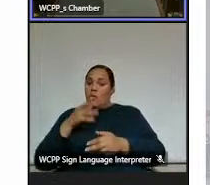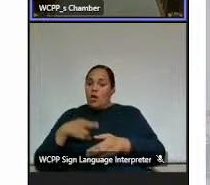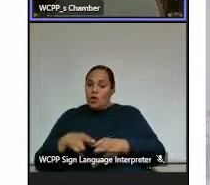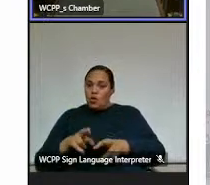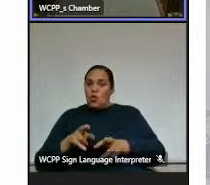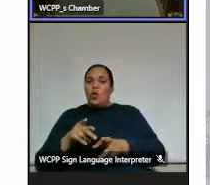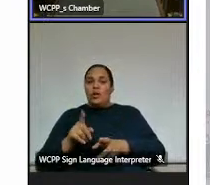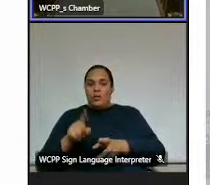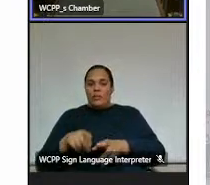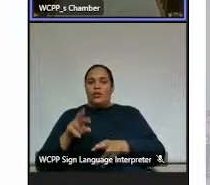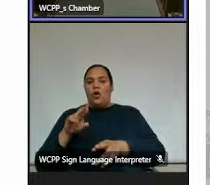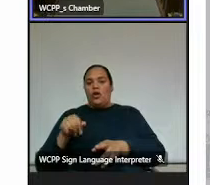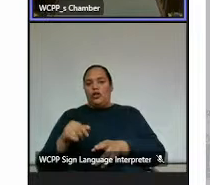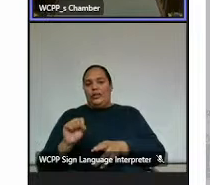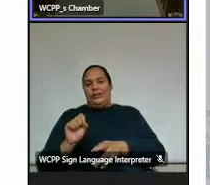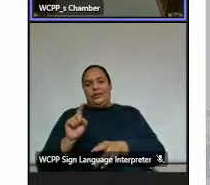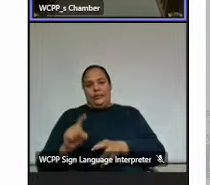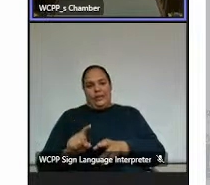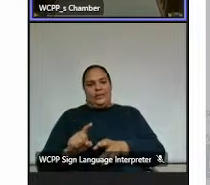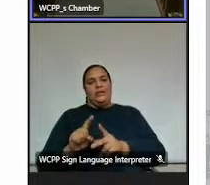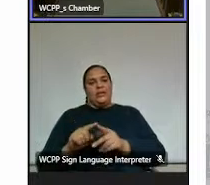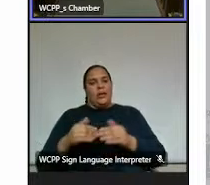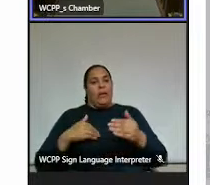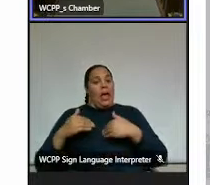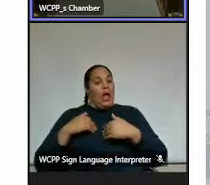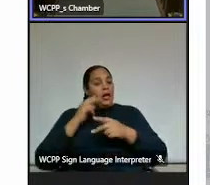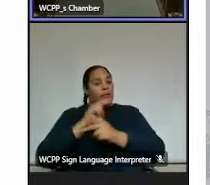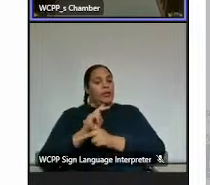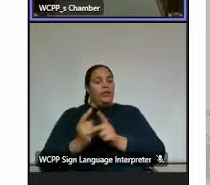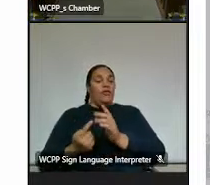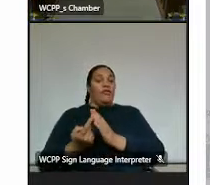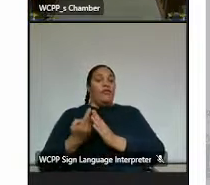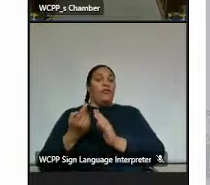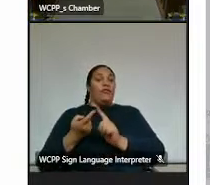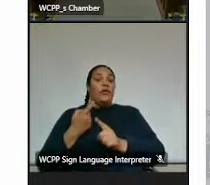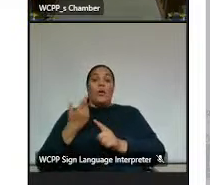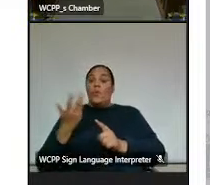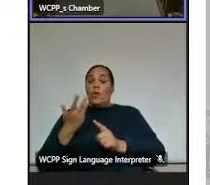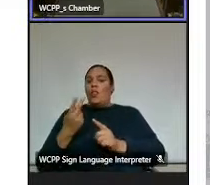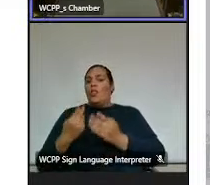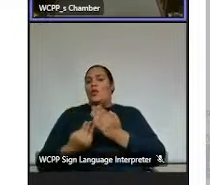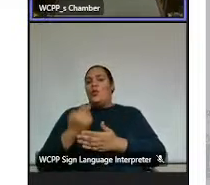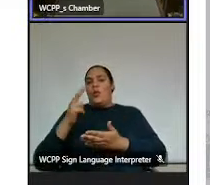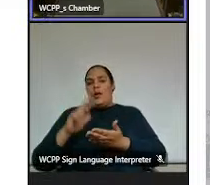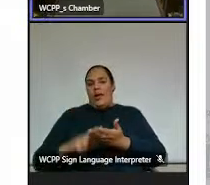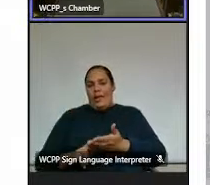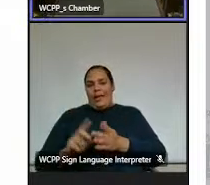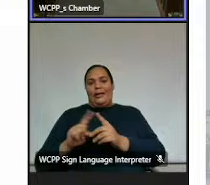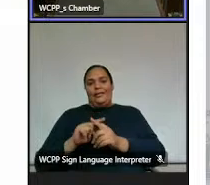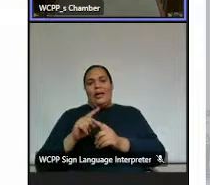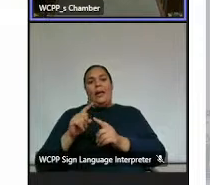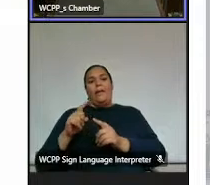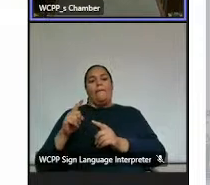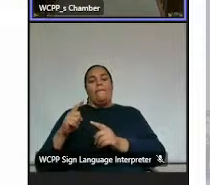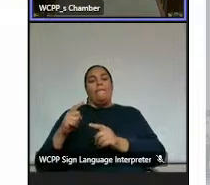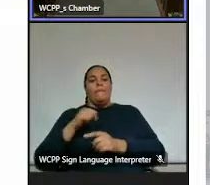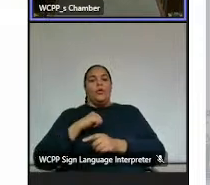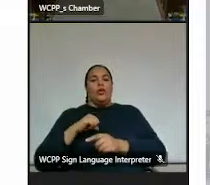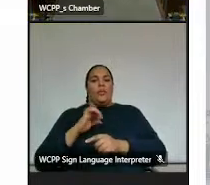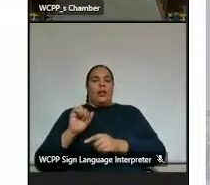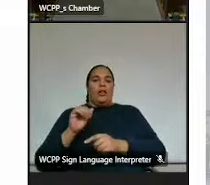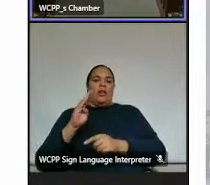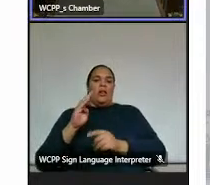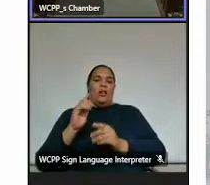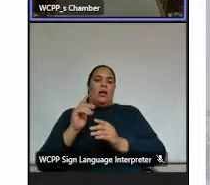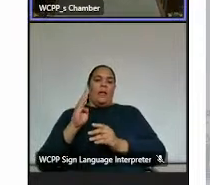to be RJSs and will be administered under the new Act and under municipal bylaws.